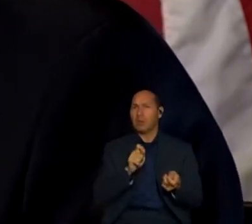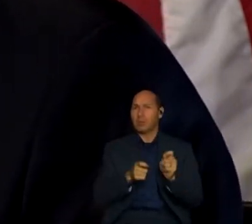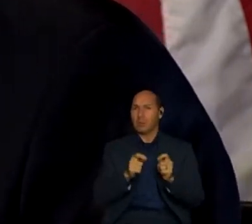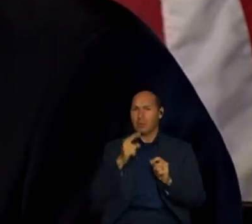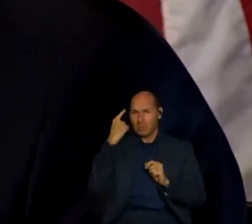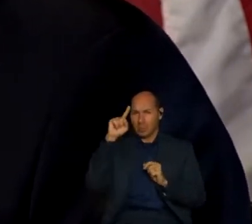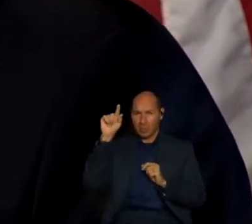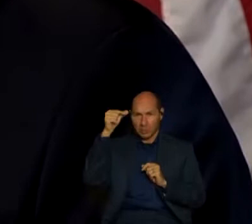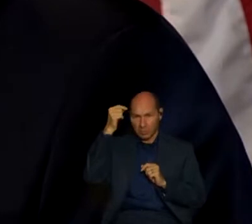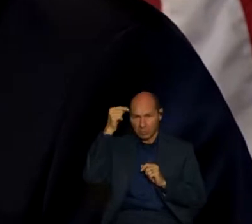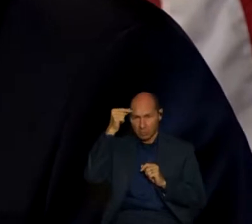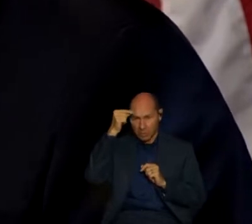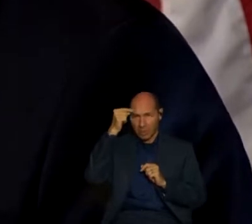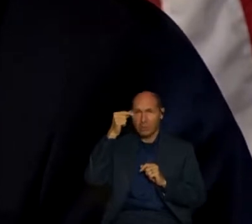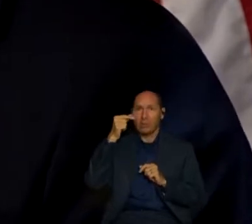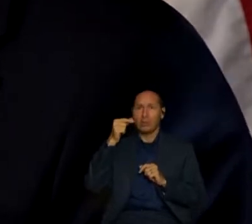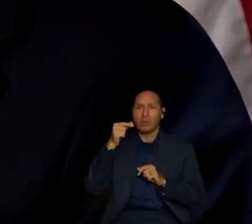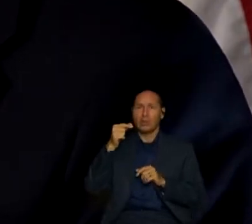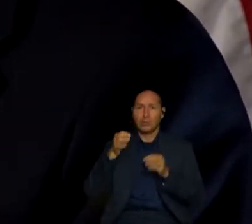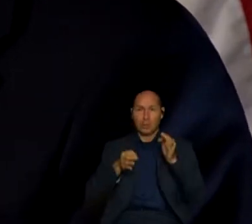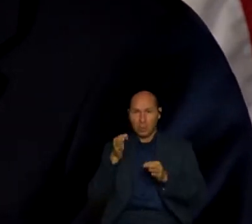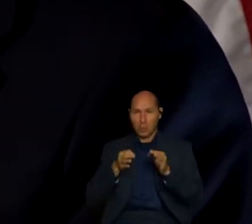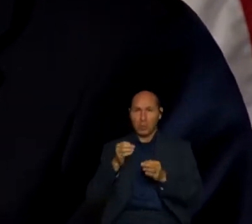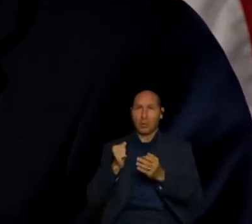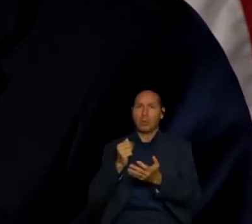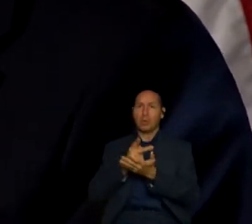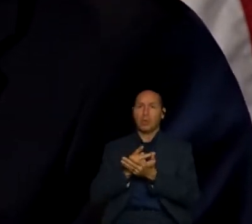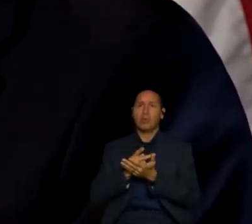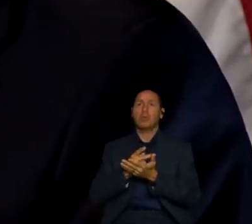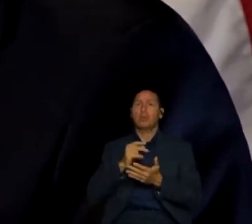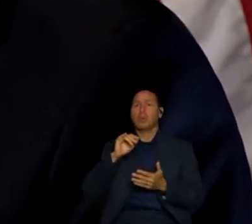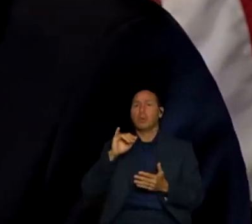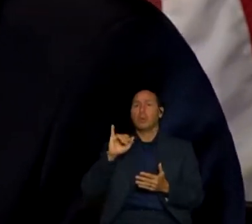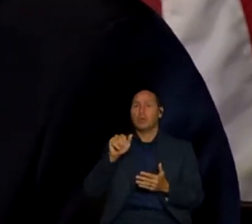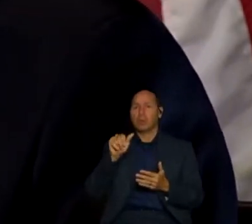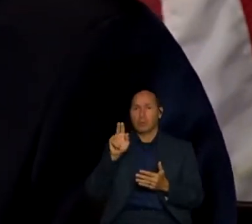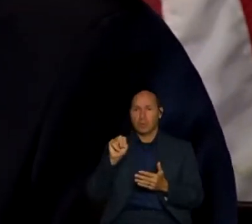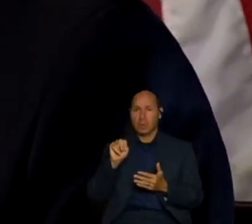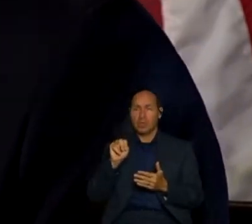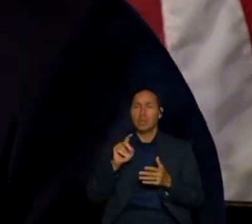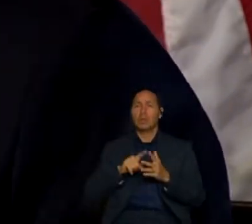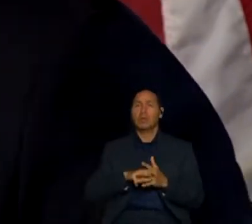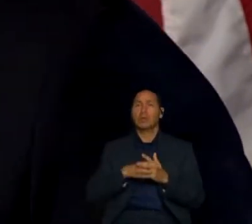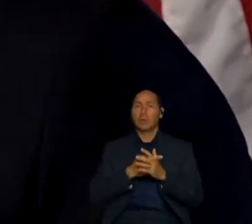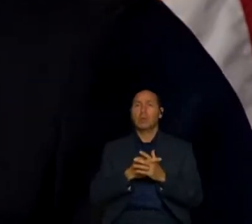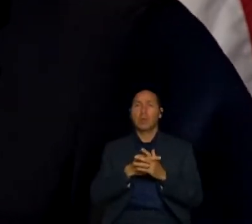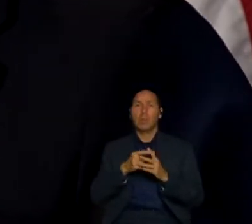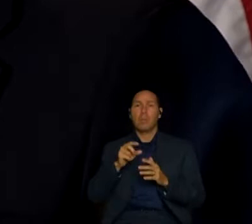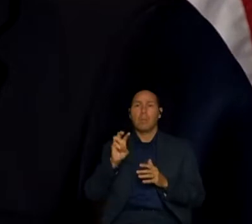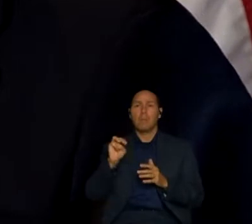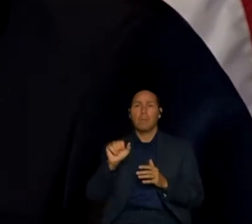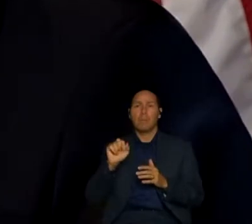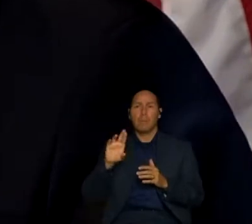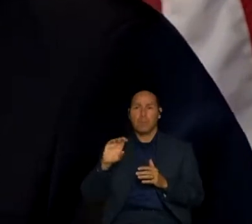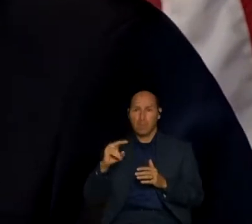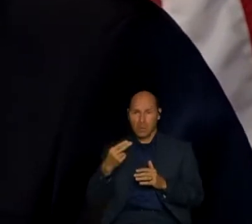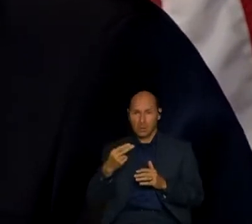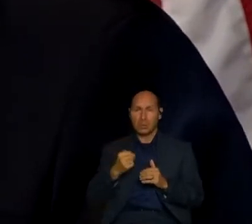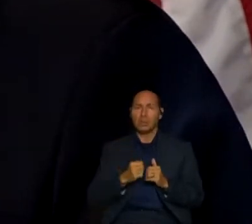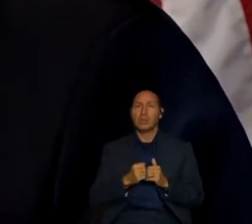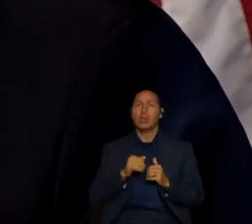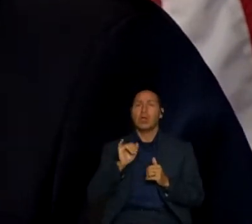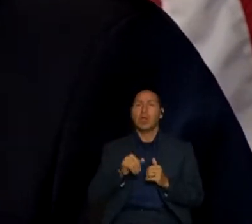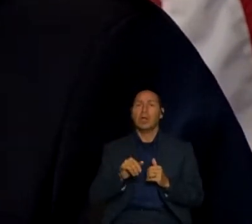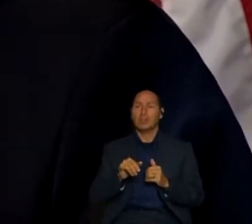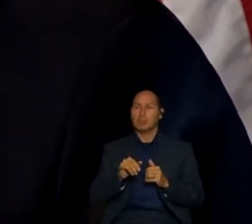that Judge Swain confirmed in January and that became effective in March was in many ways a turning point,